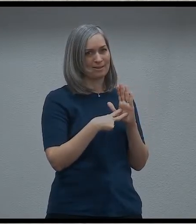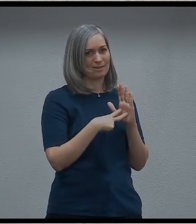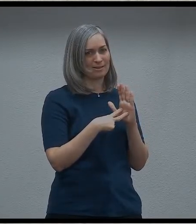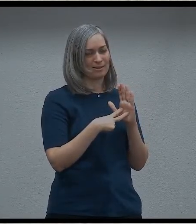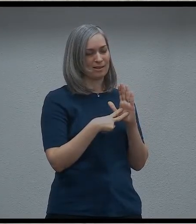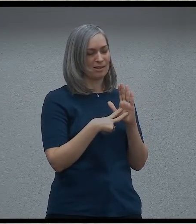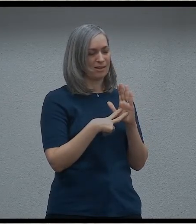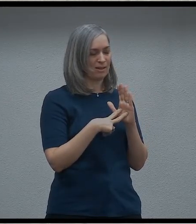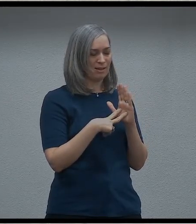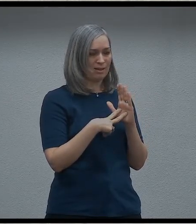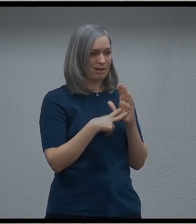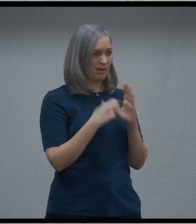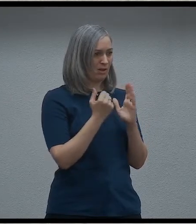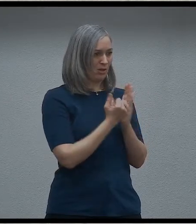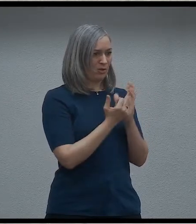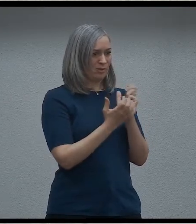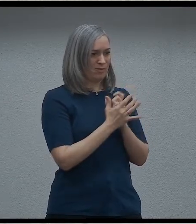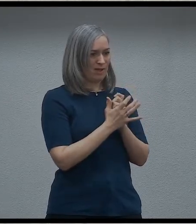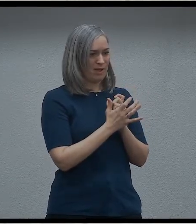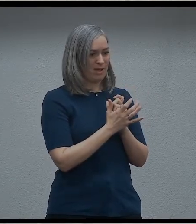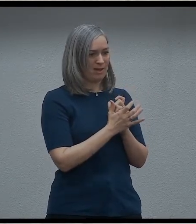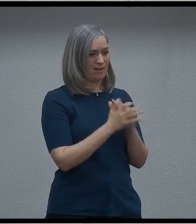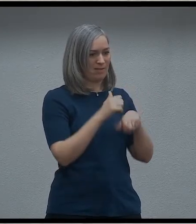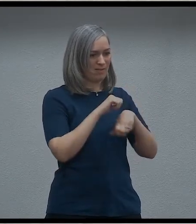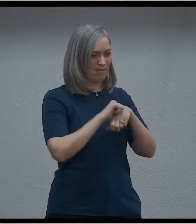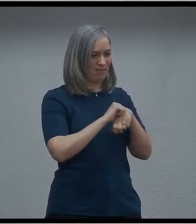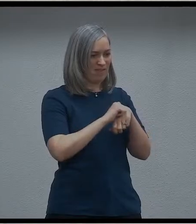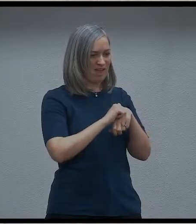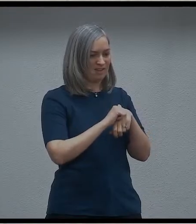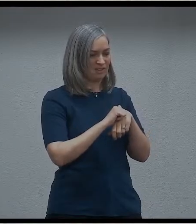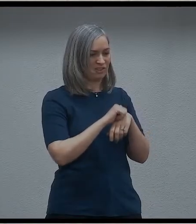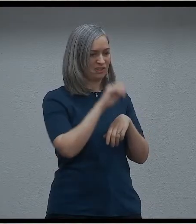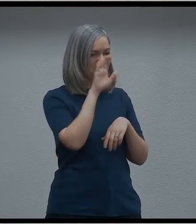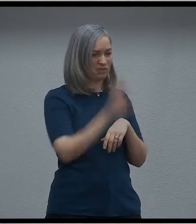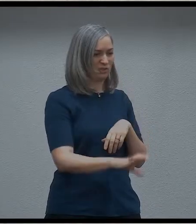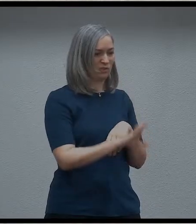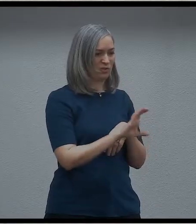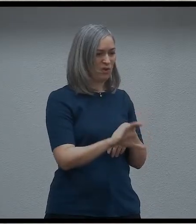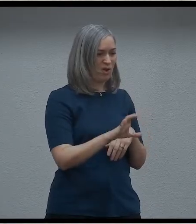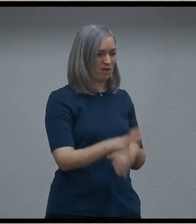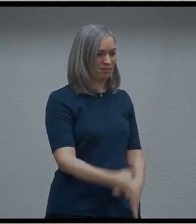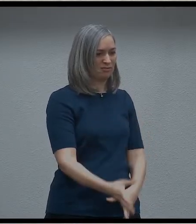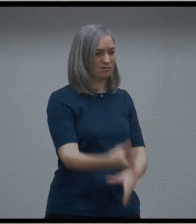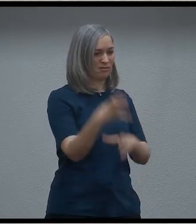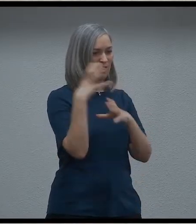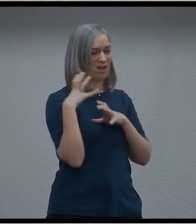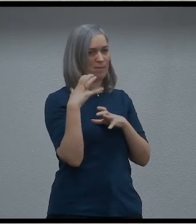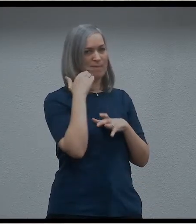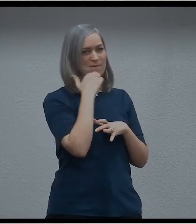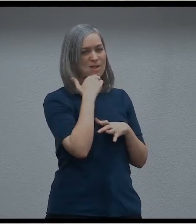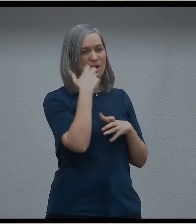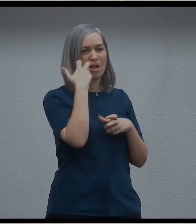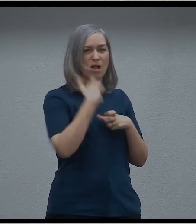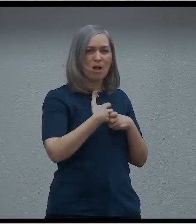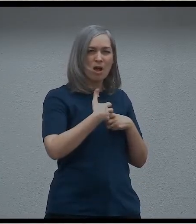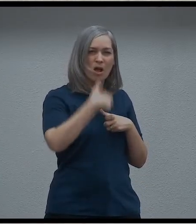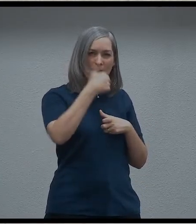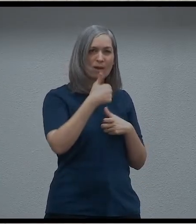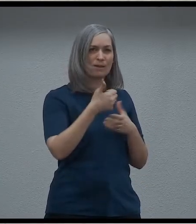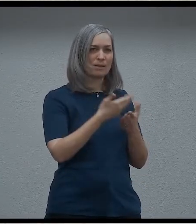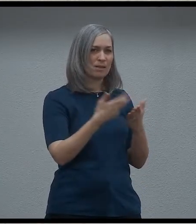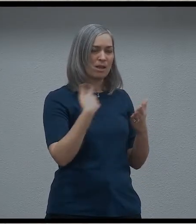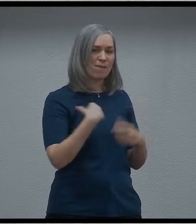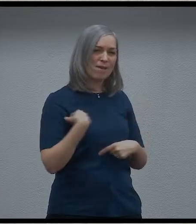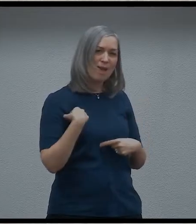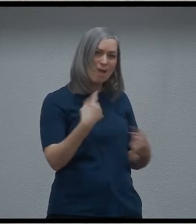That whole thing about crucifying your flesh and taking up your cross every single day is the hardest thing I've ever had to do in my life. And